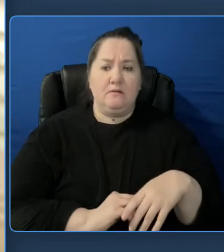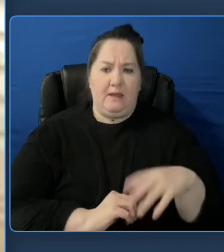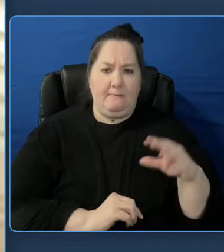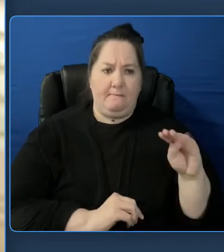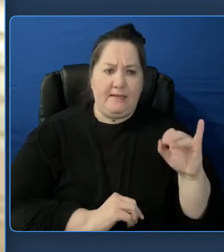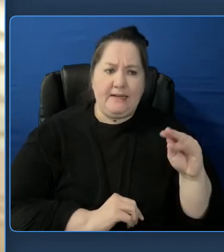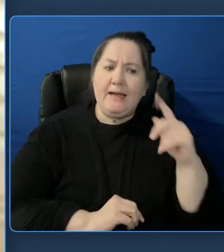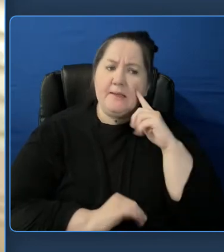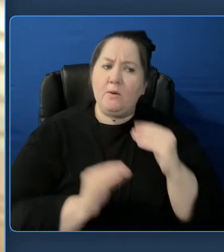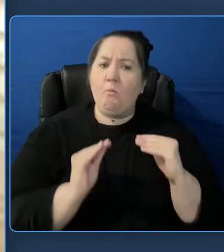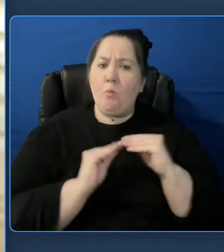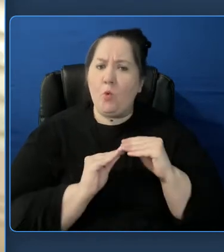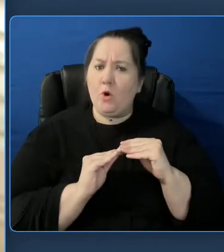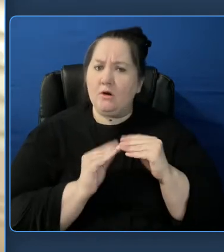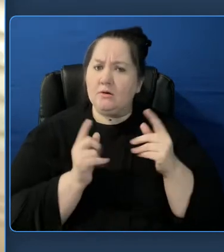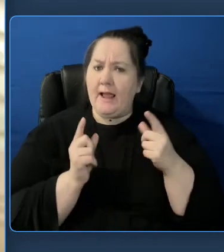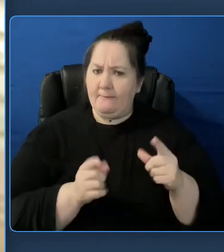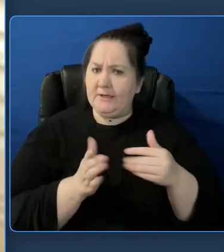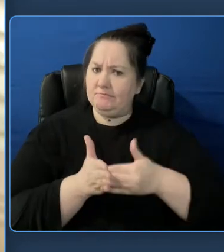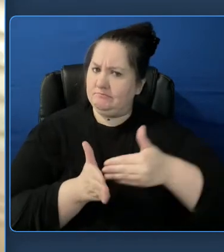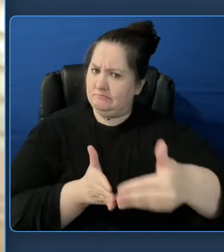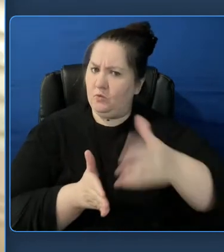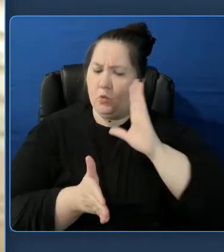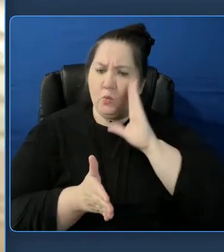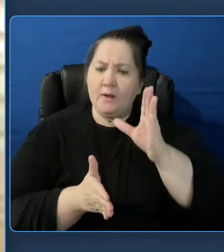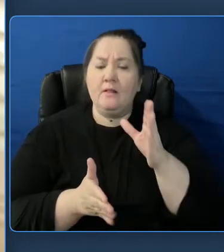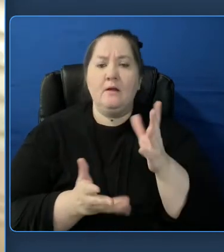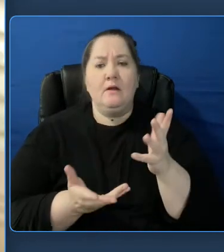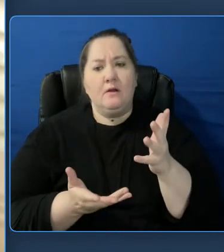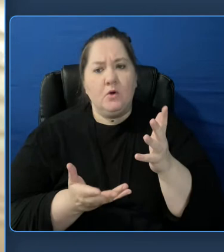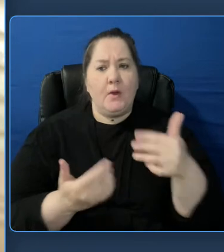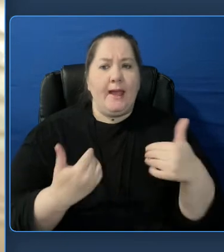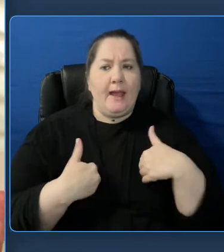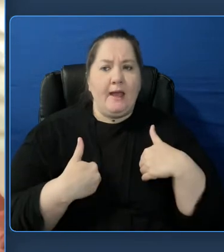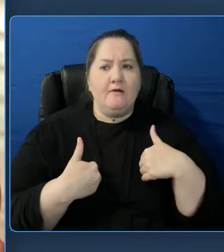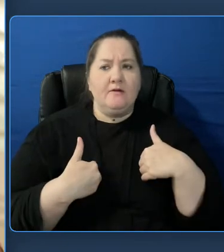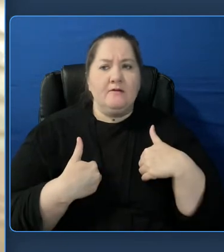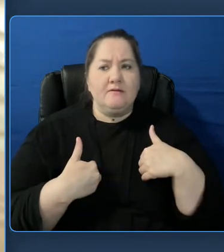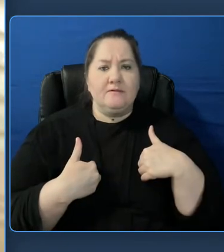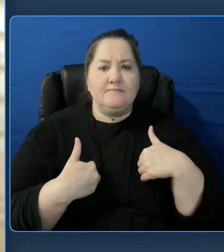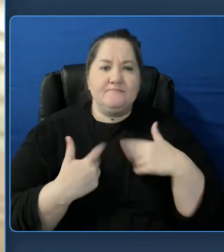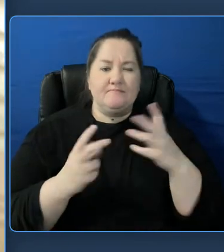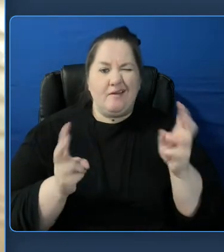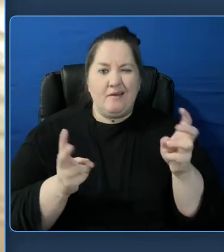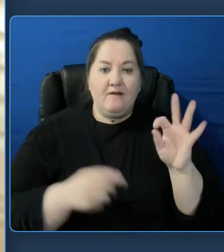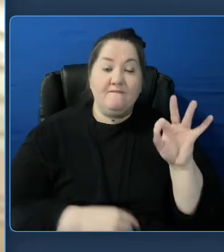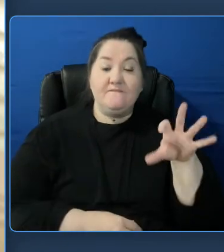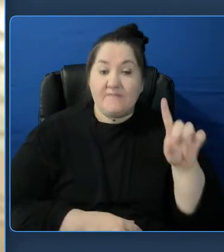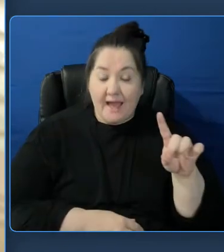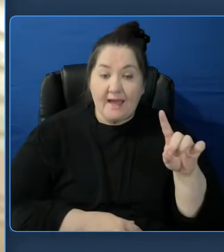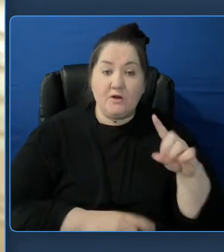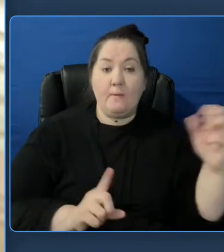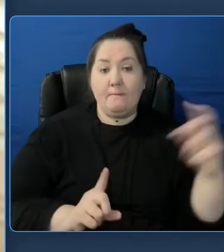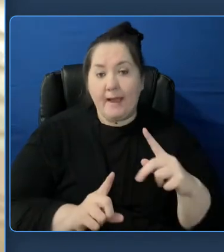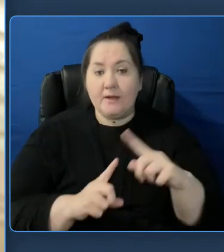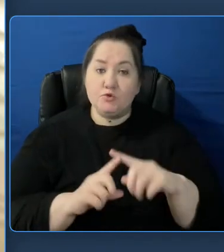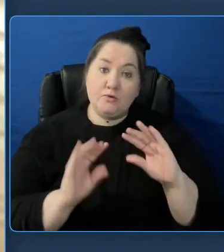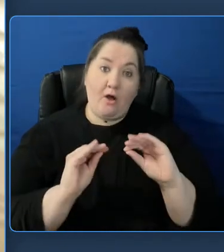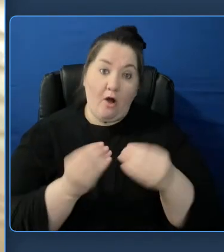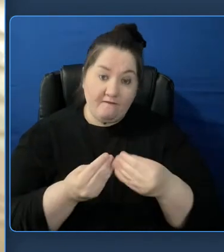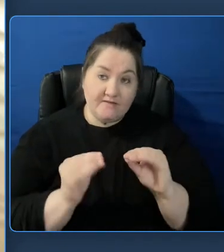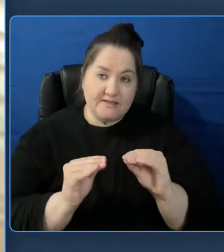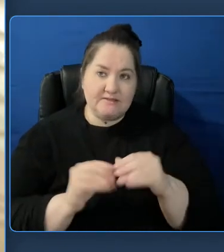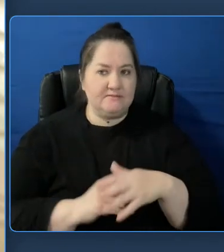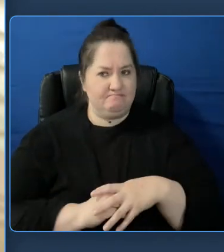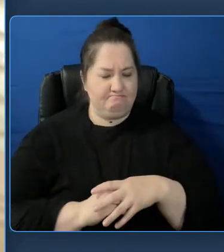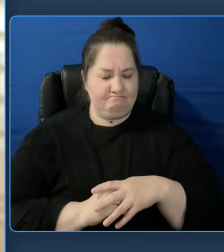of this happening, not a lot less, while we kind of have this fad of going back to the office. It's